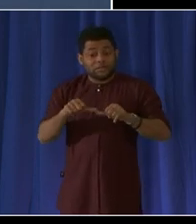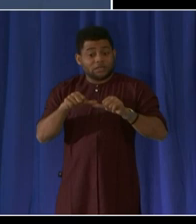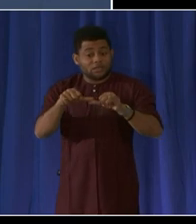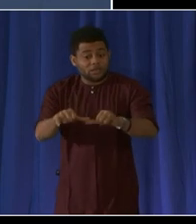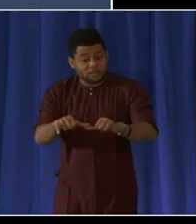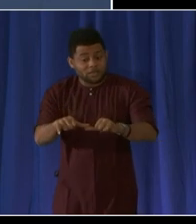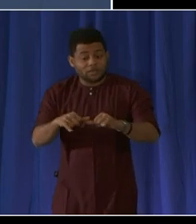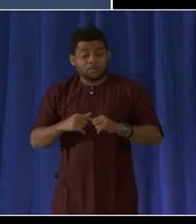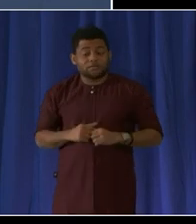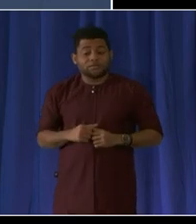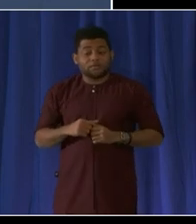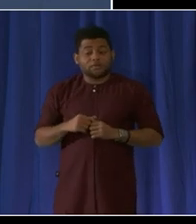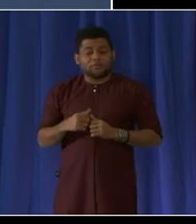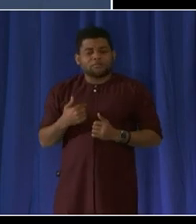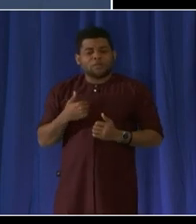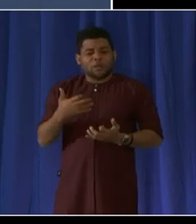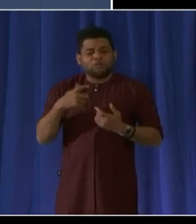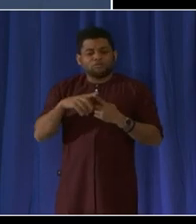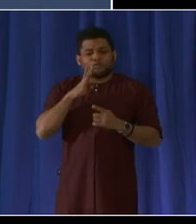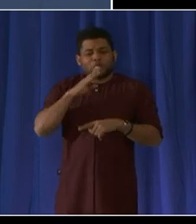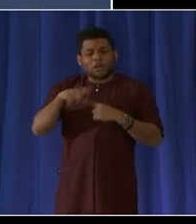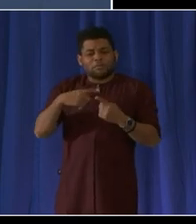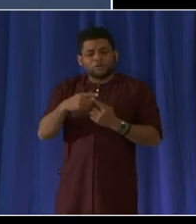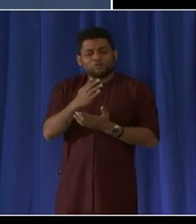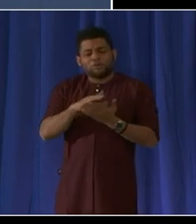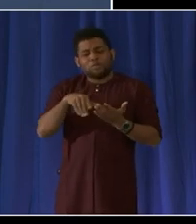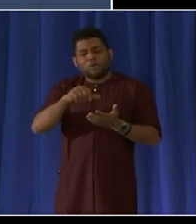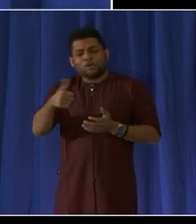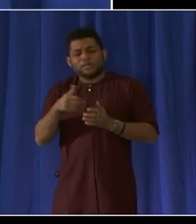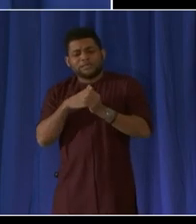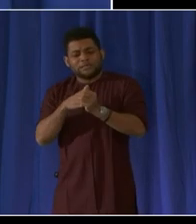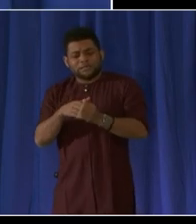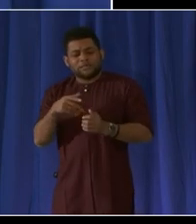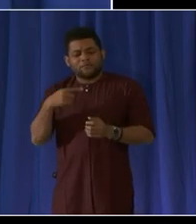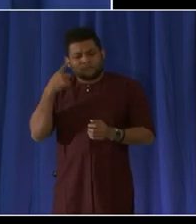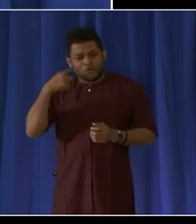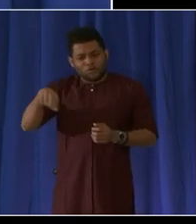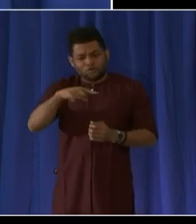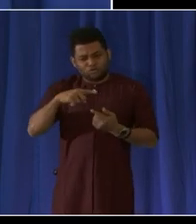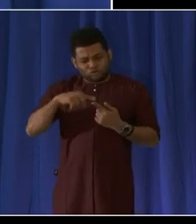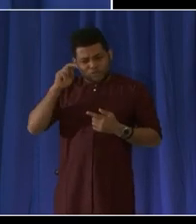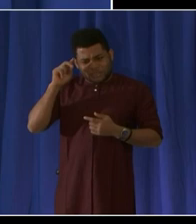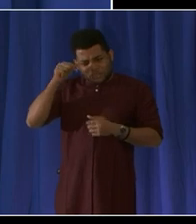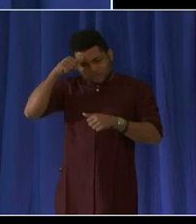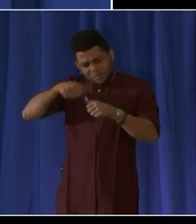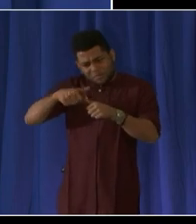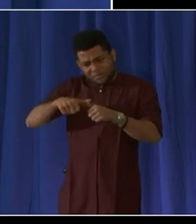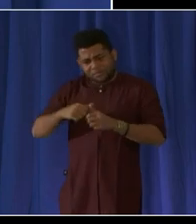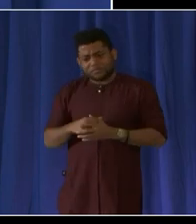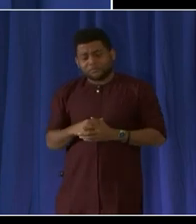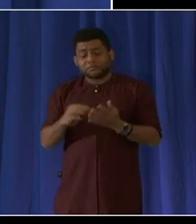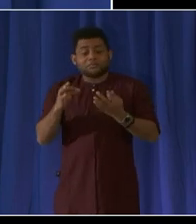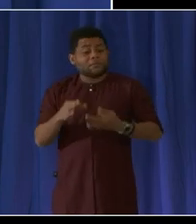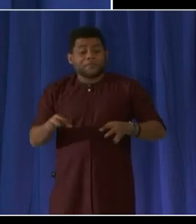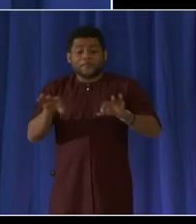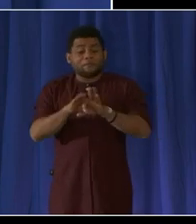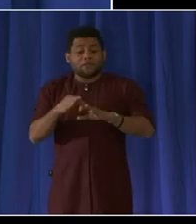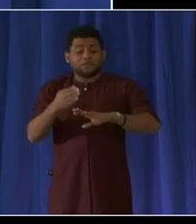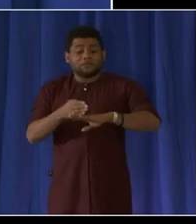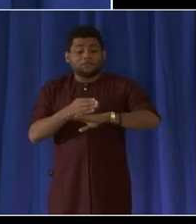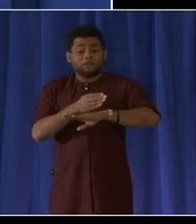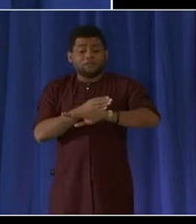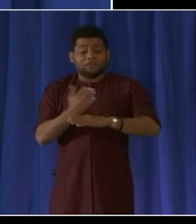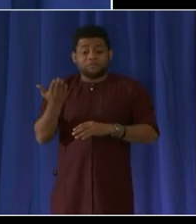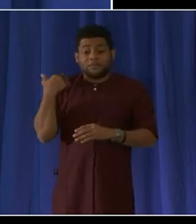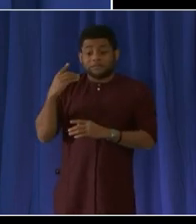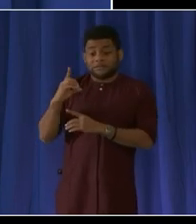to update a few policies and guidance for you to keep in mind. An important update, back in December, we